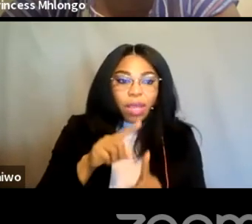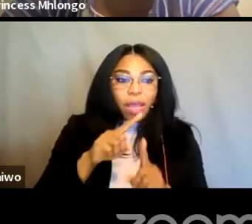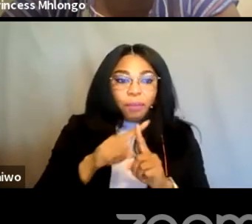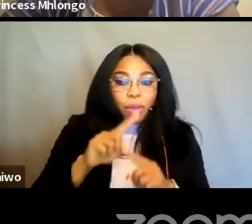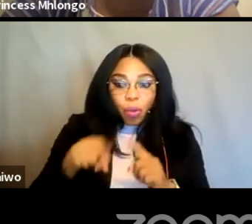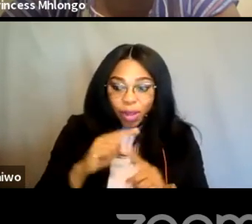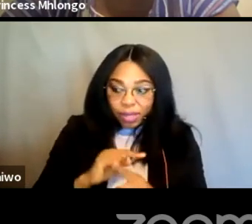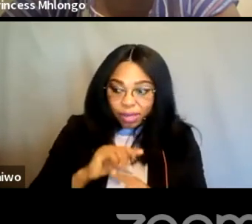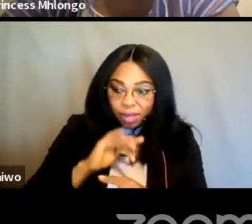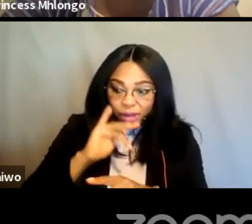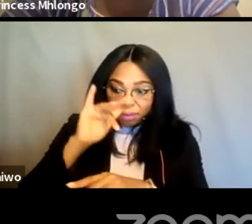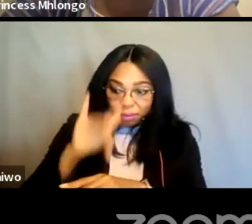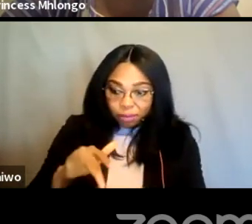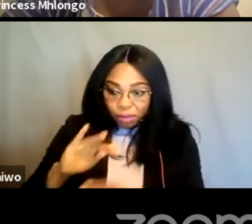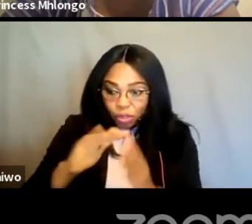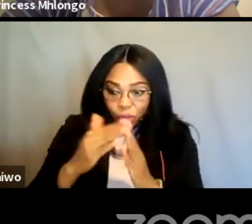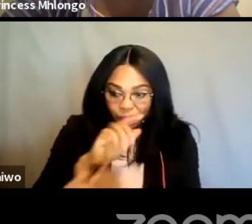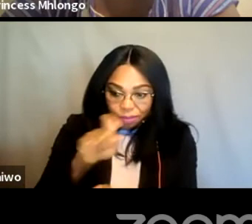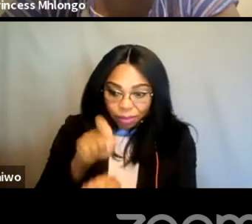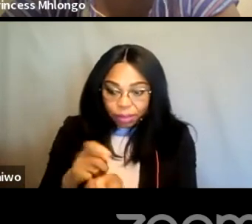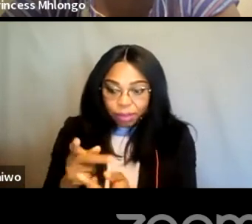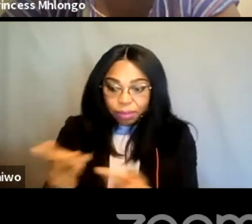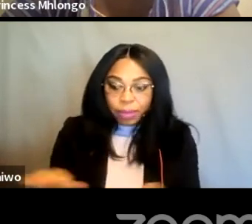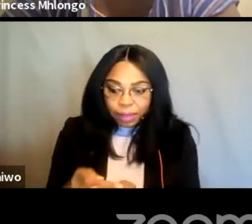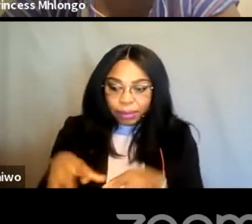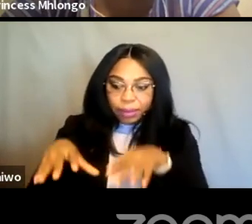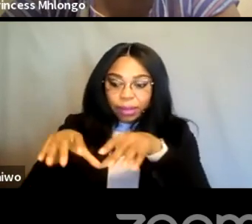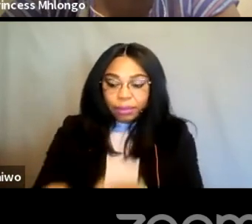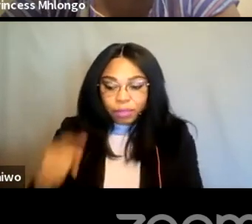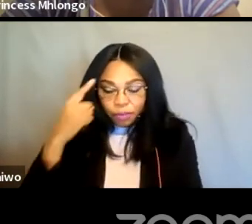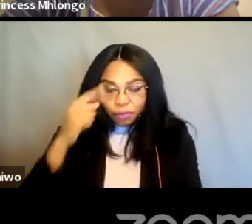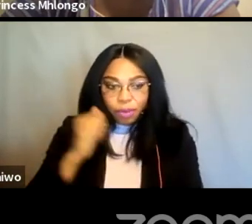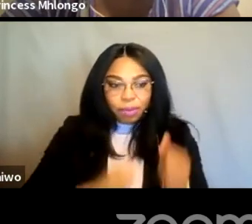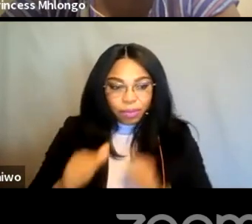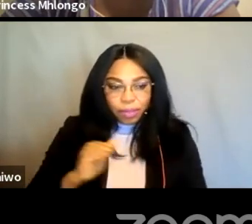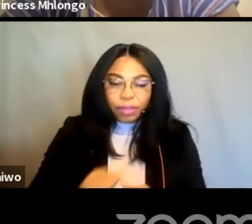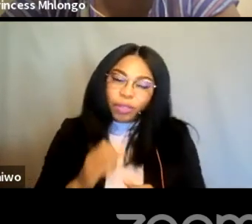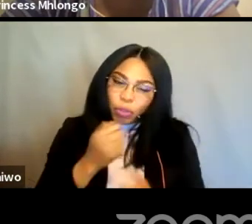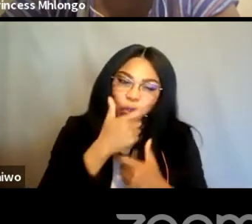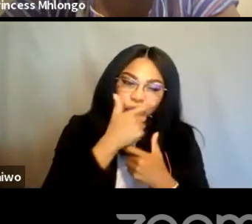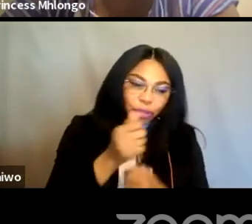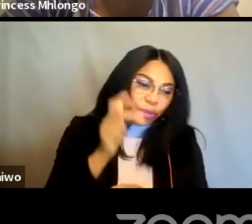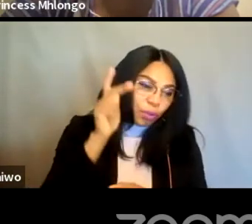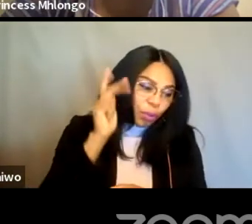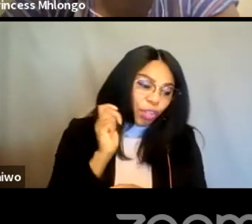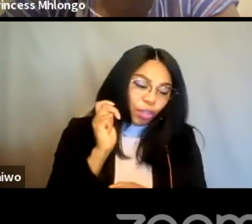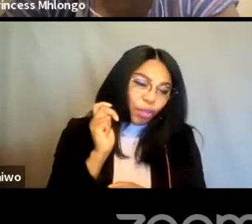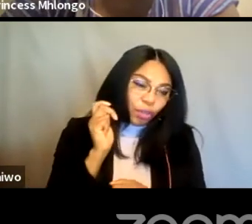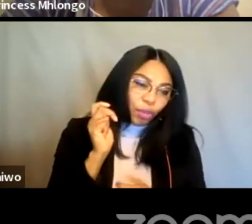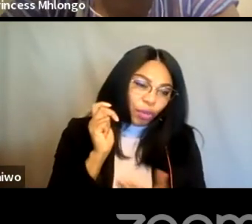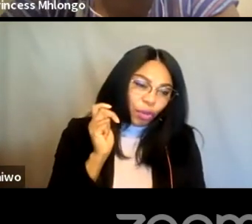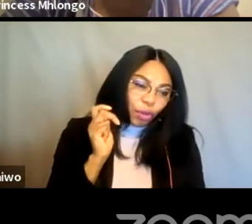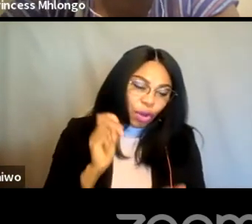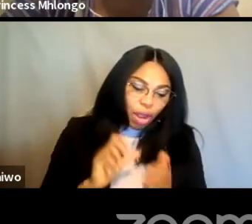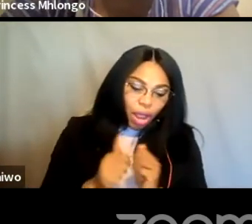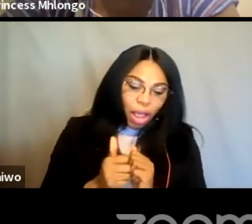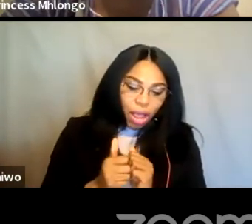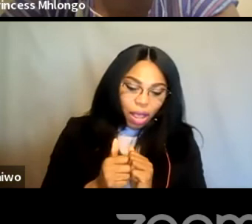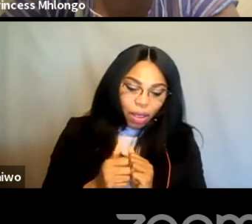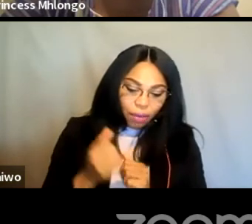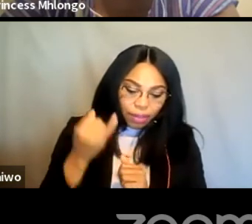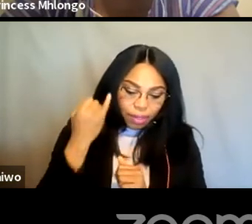that community, that particular place, they claim it for their performance. So it's kind of interesting to hear how the idea